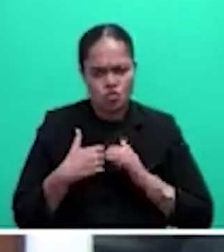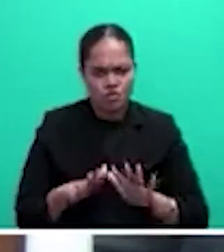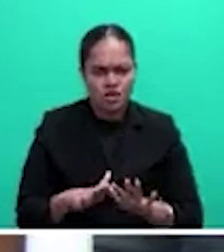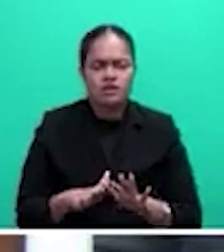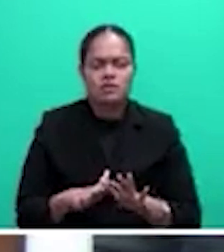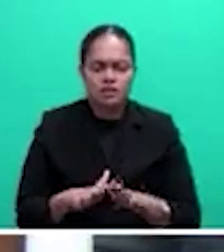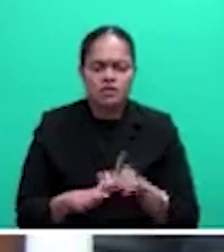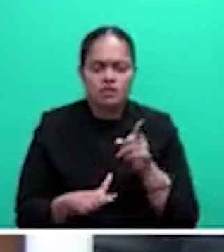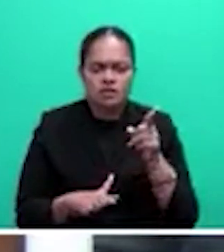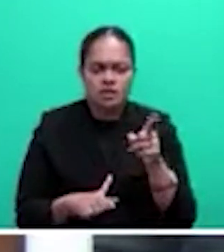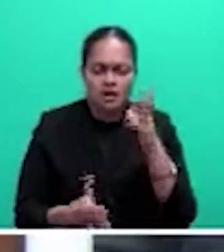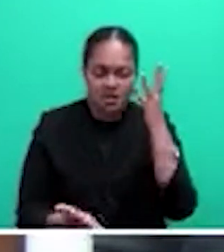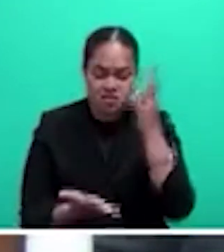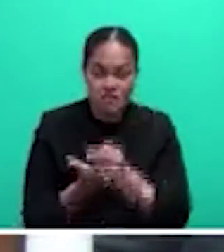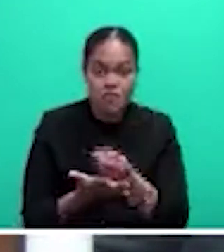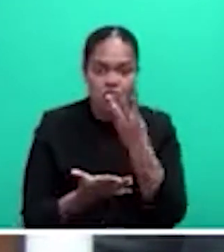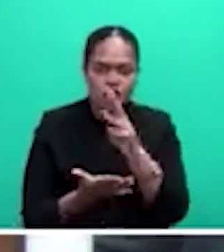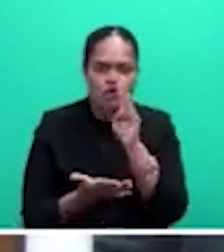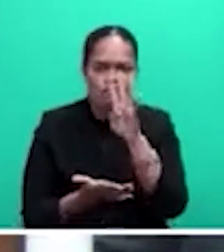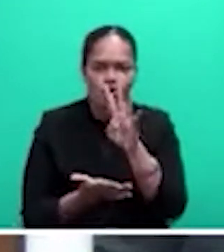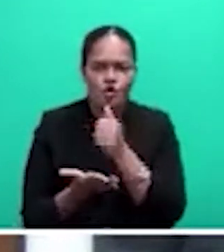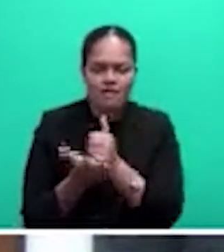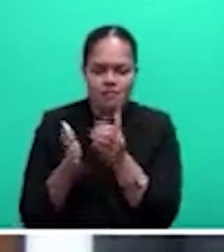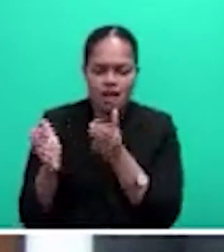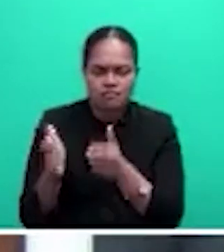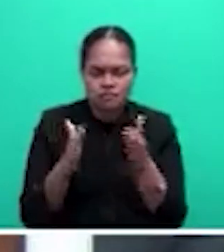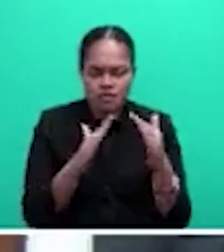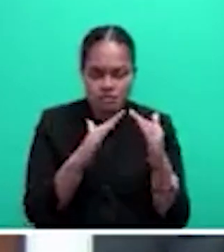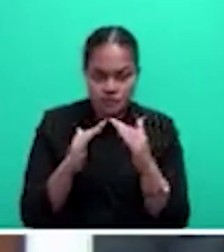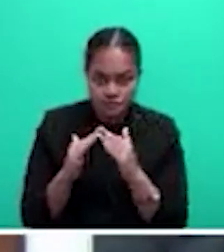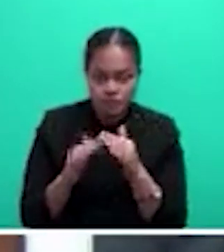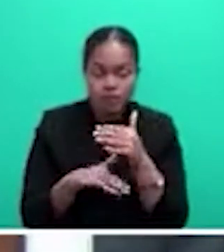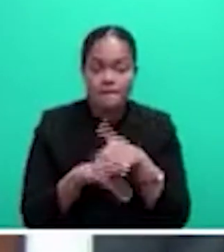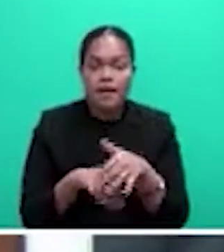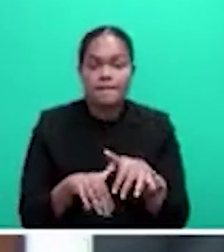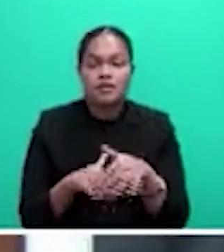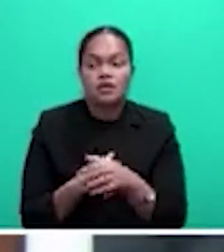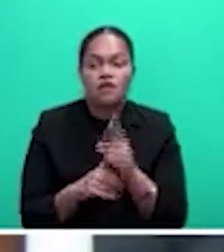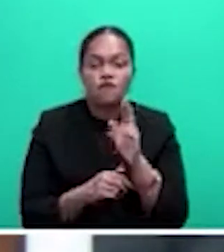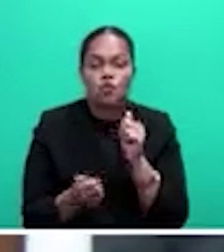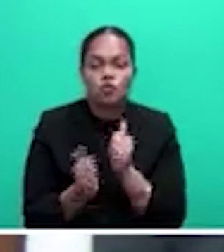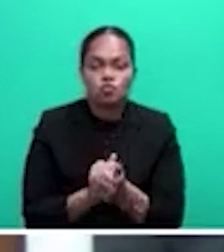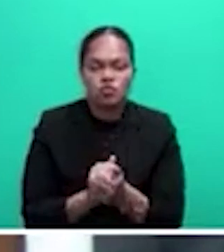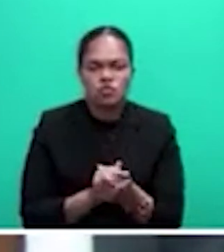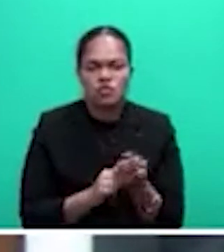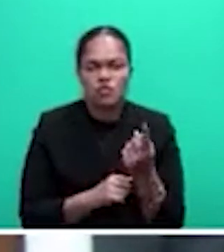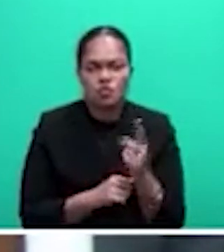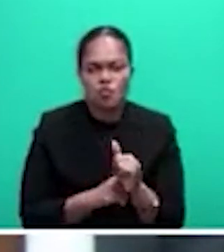to provide a total of 34 lots with allocation of green areas which the public can use for sports or